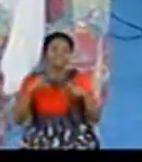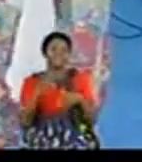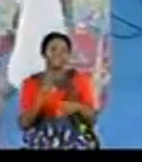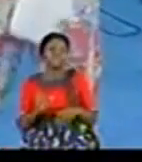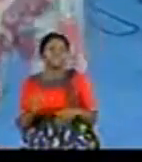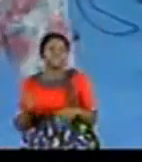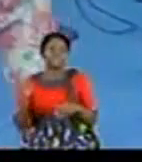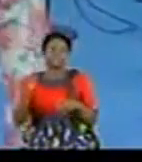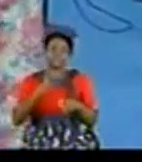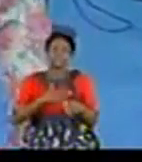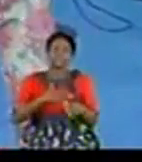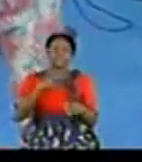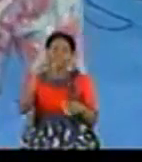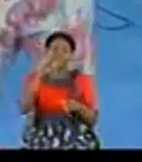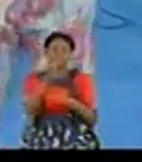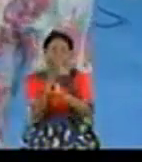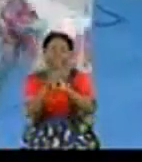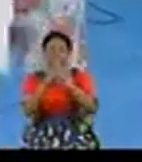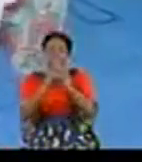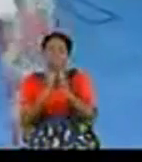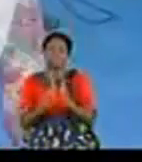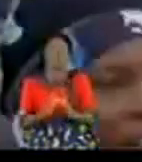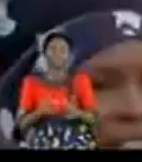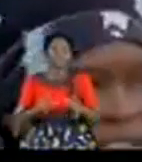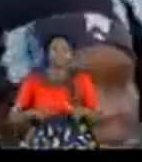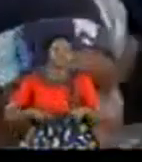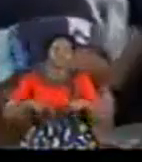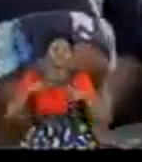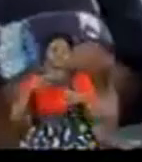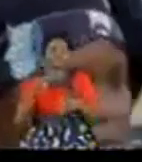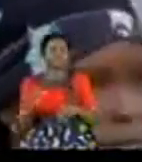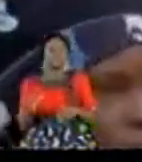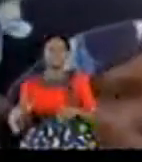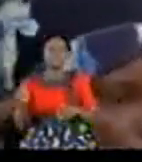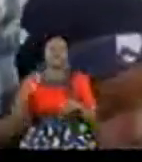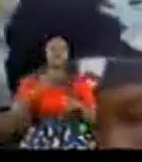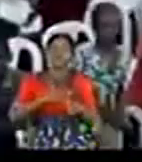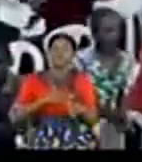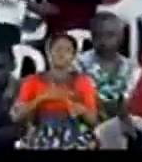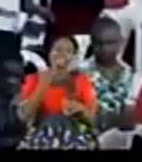IE I my